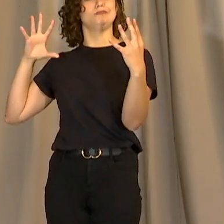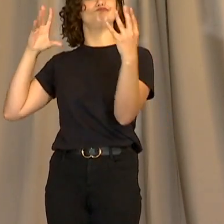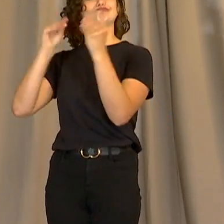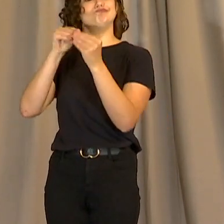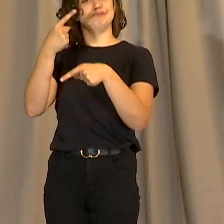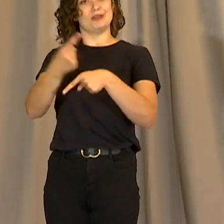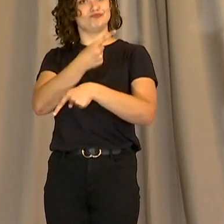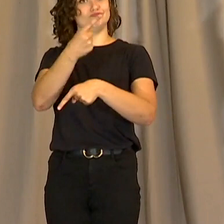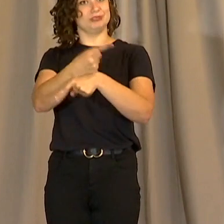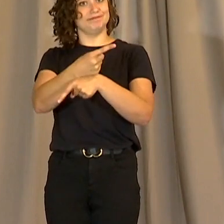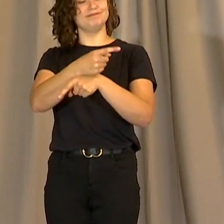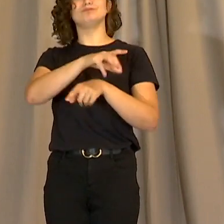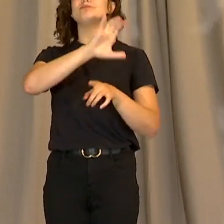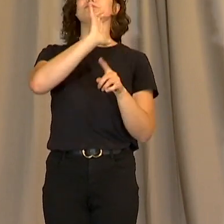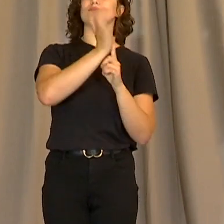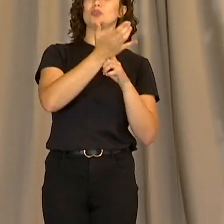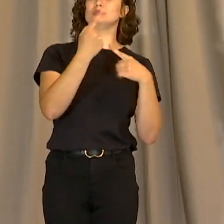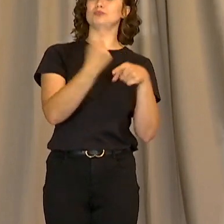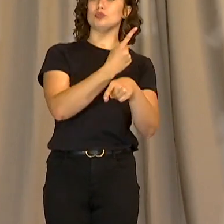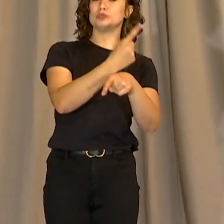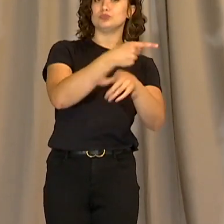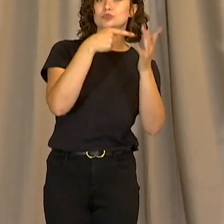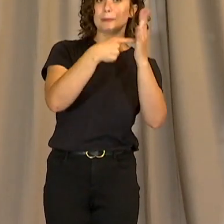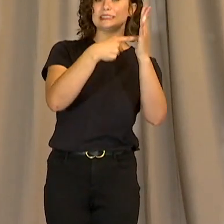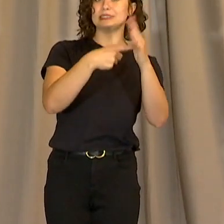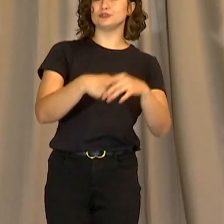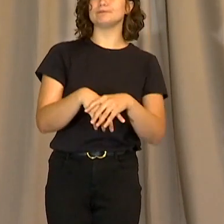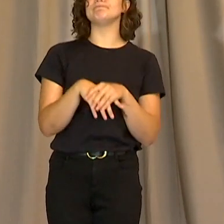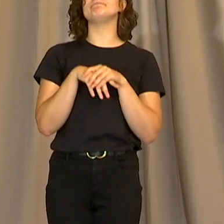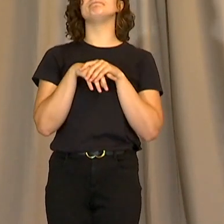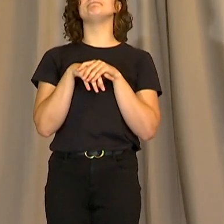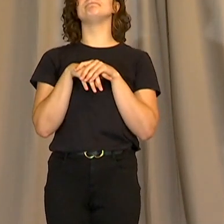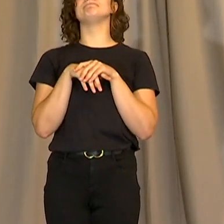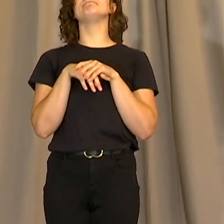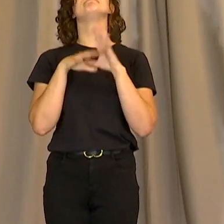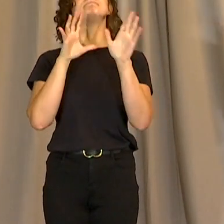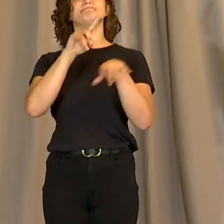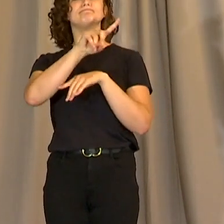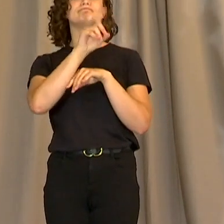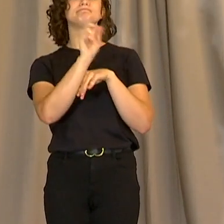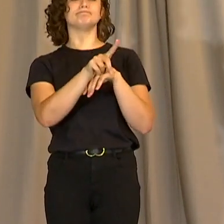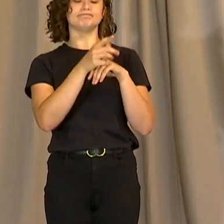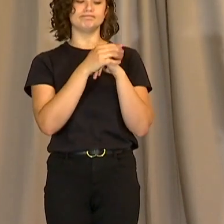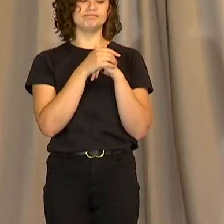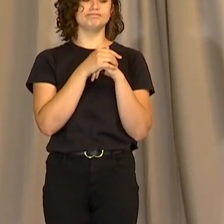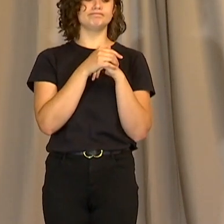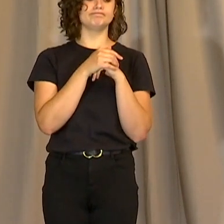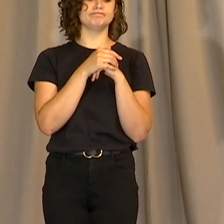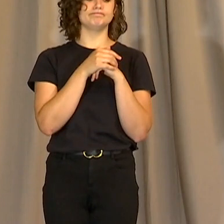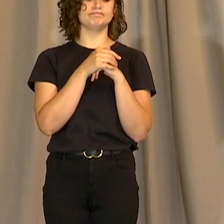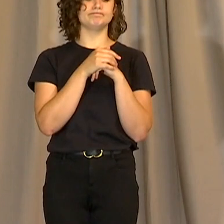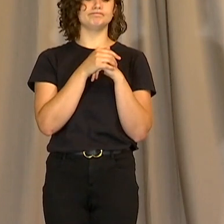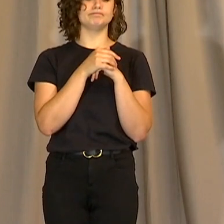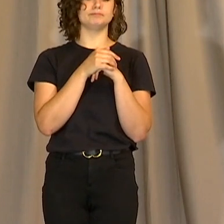accurate, culturally appropriate representation, what are some ways in which we can